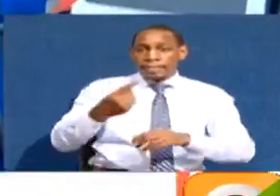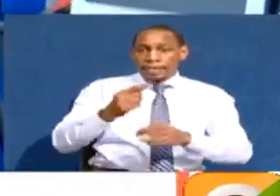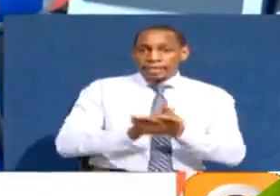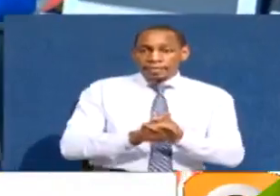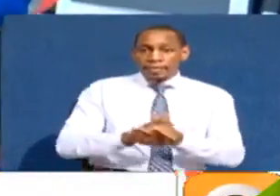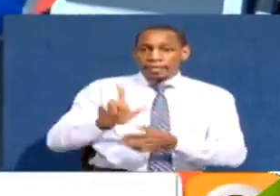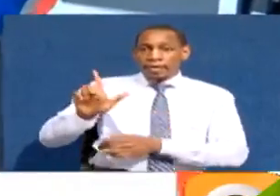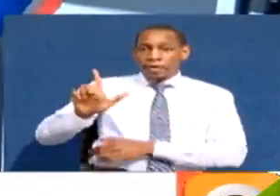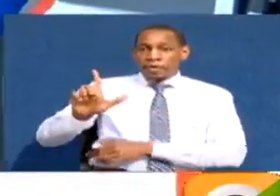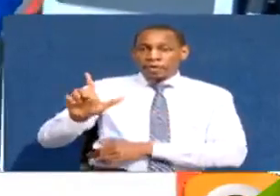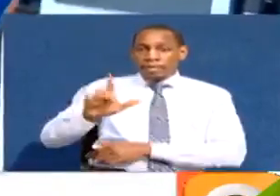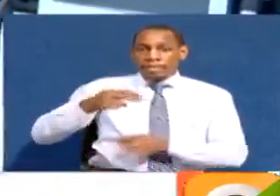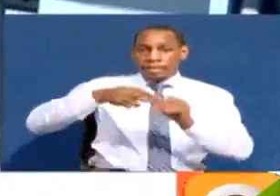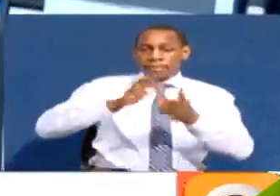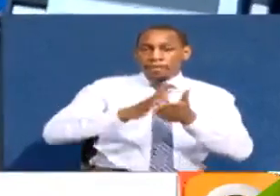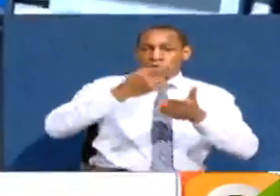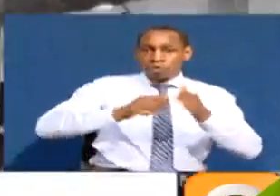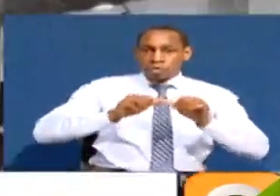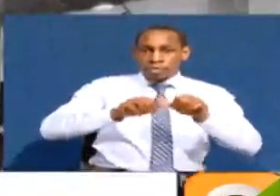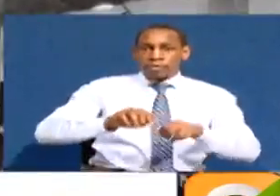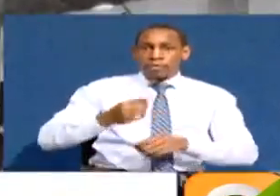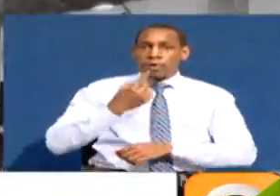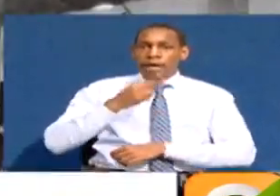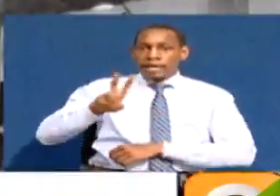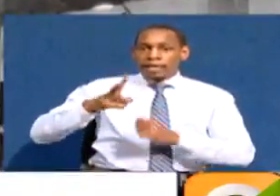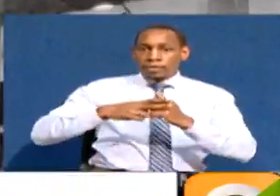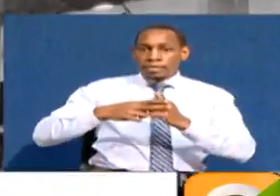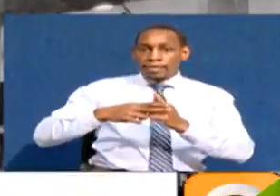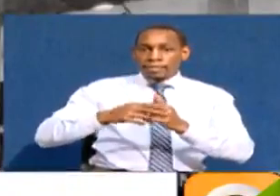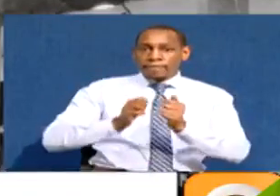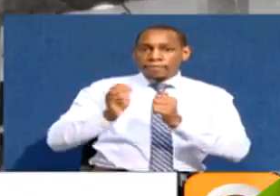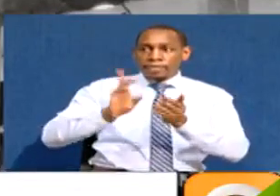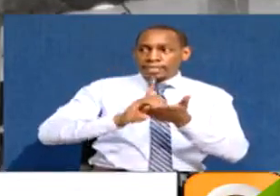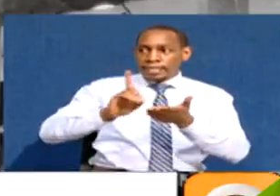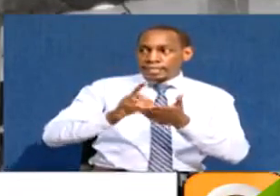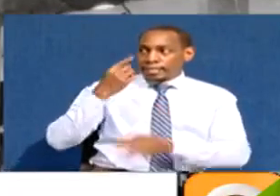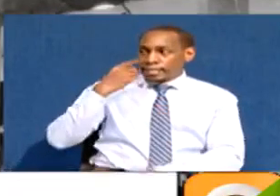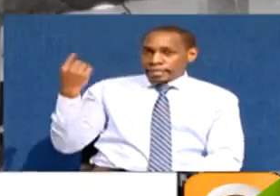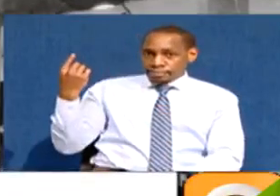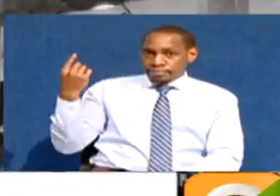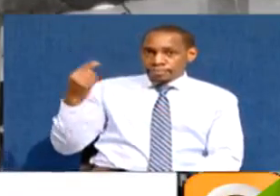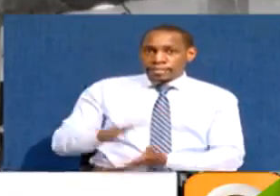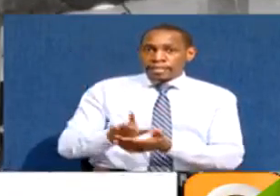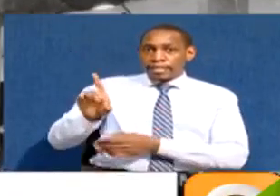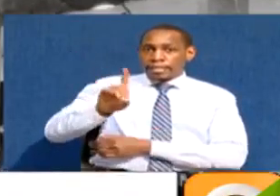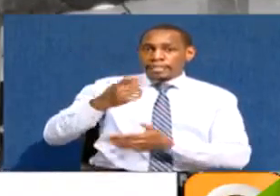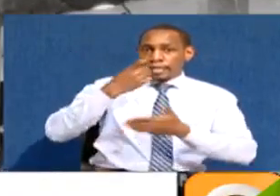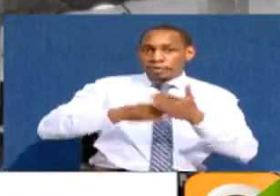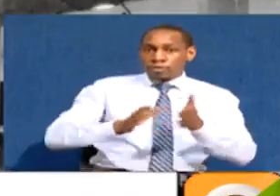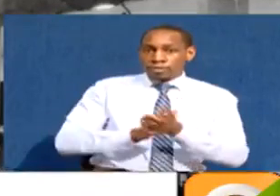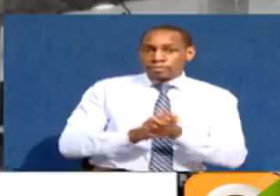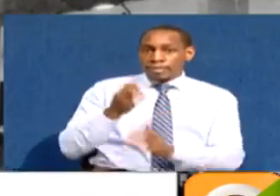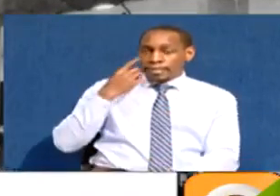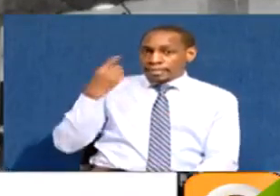Now, a litre of petrol will continue to retail at 127 shillings 14 cents in Nairobi, a litre of diesel at 107 shillings